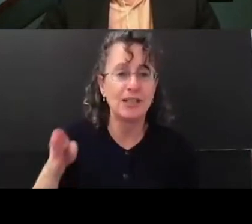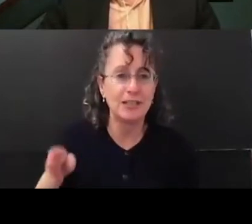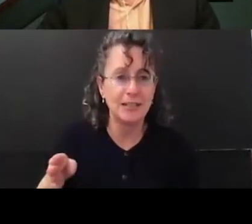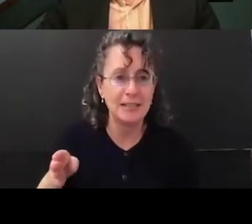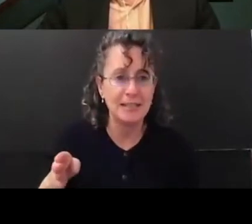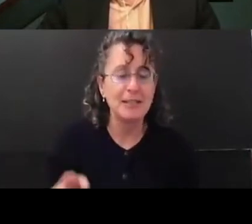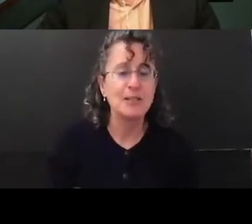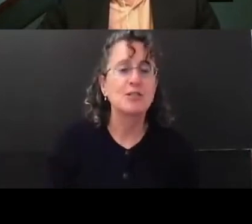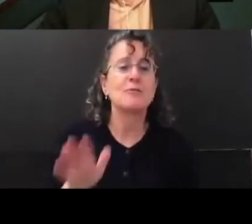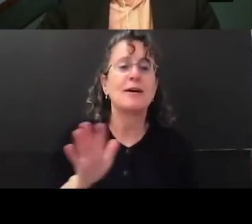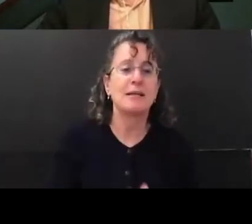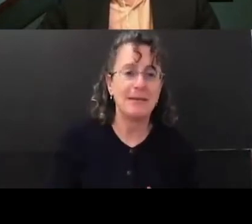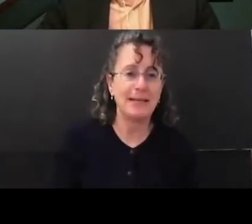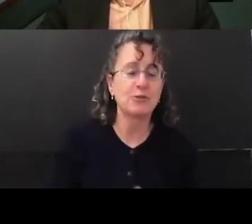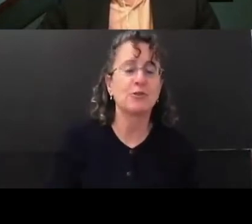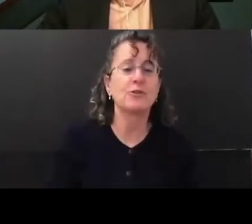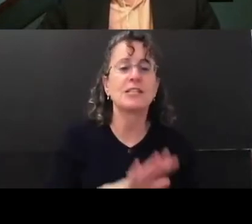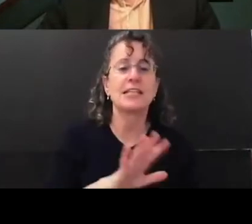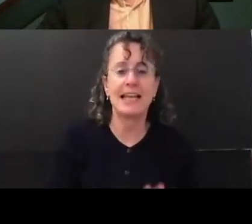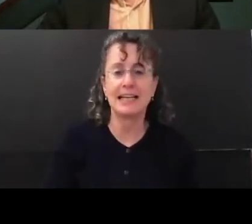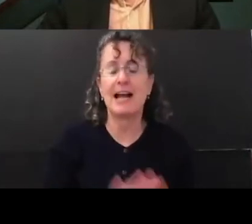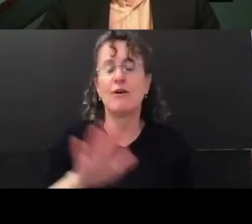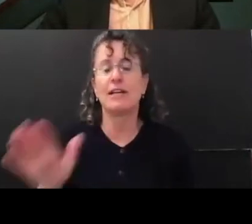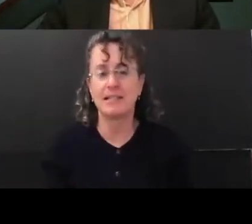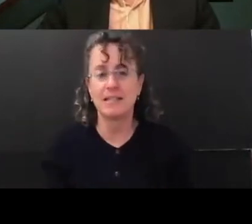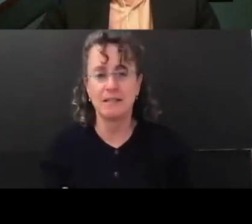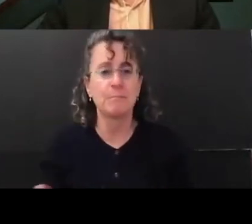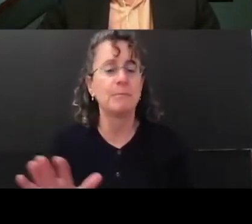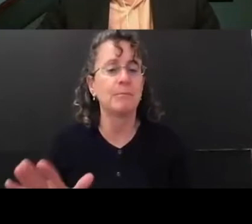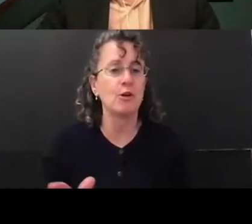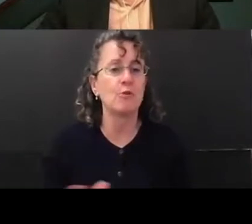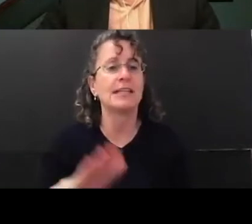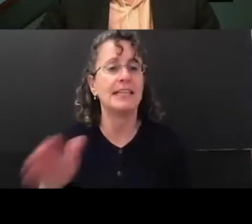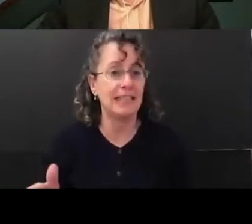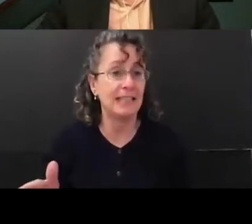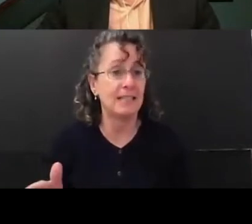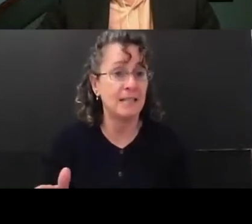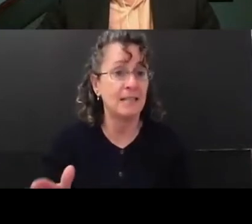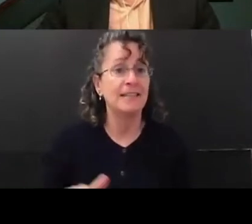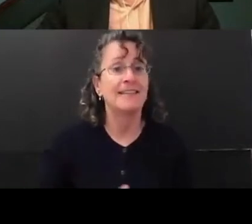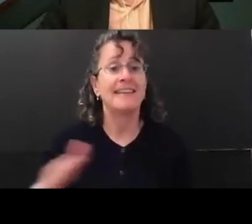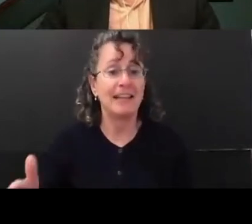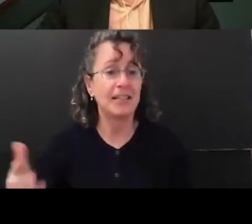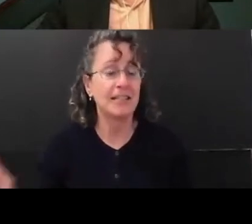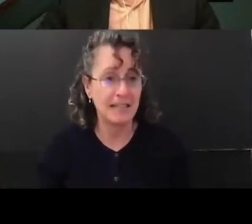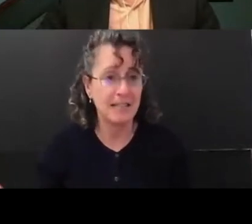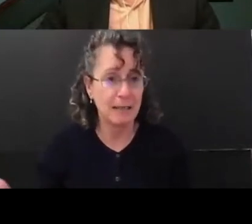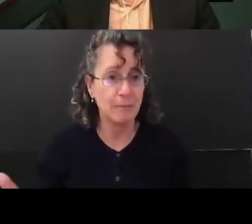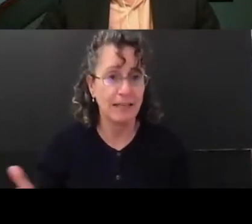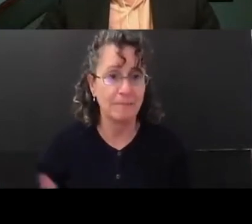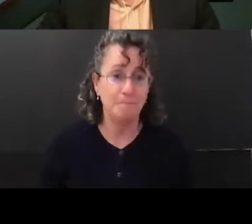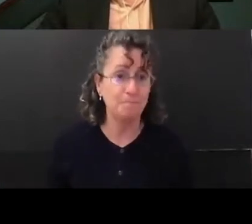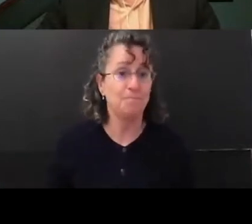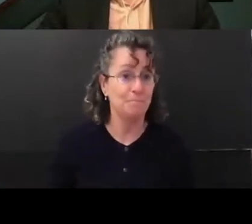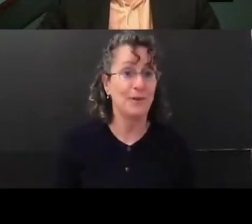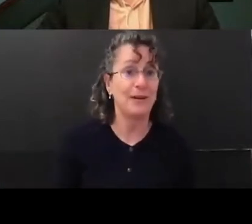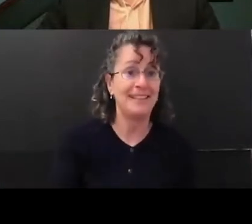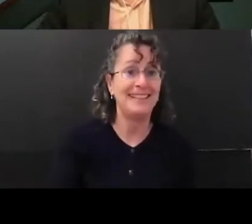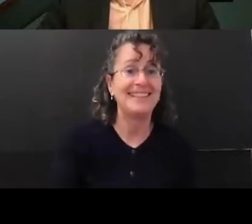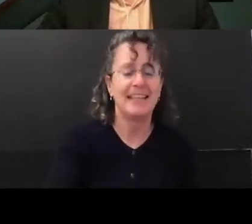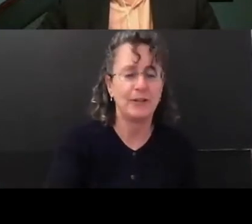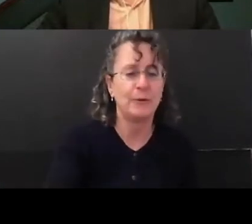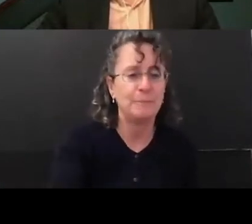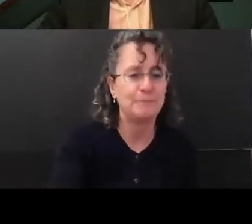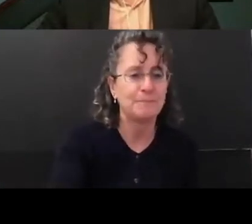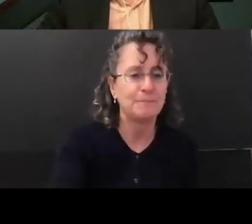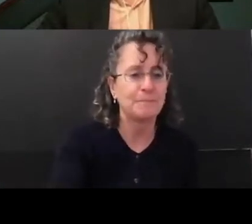between chunks so I can make sure to get it out and to let people know that he is asking for the same thing. Absolutely.